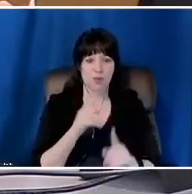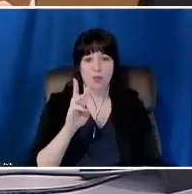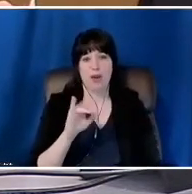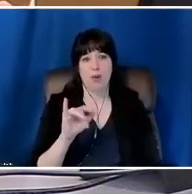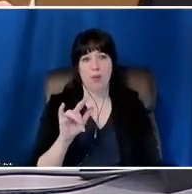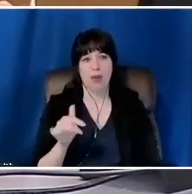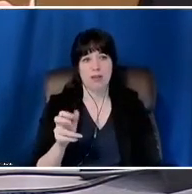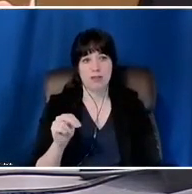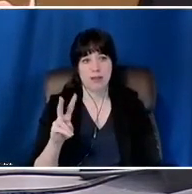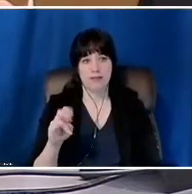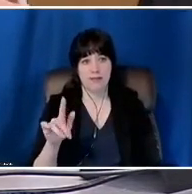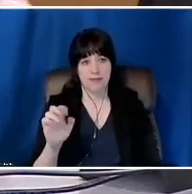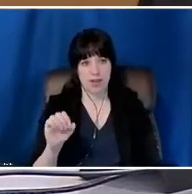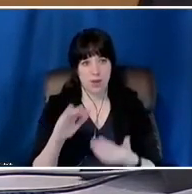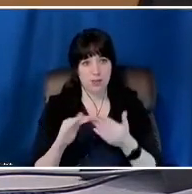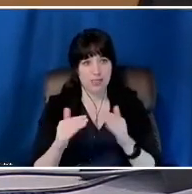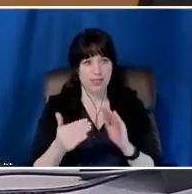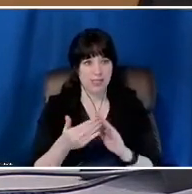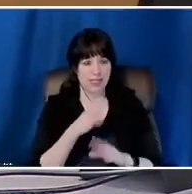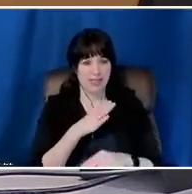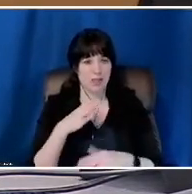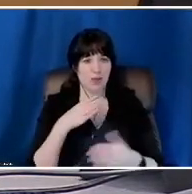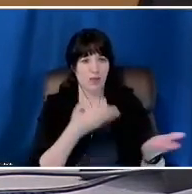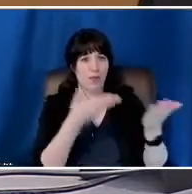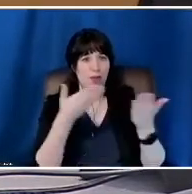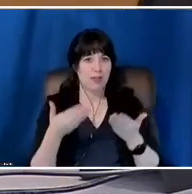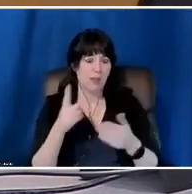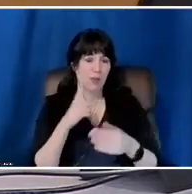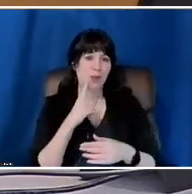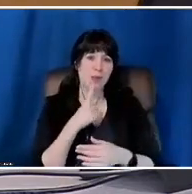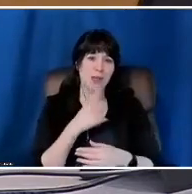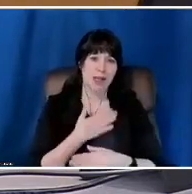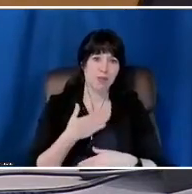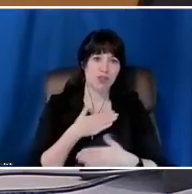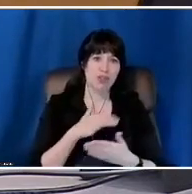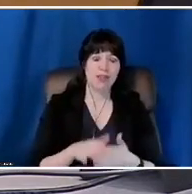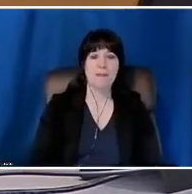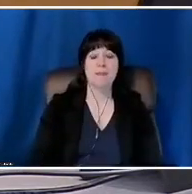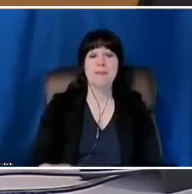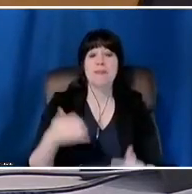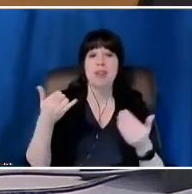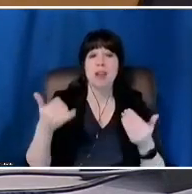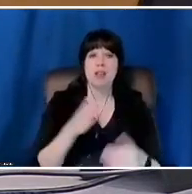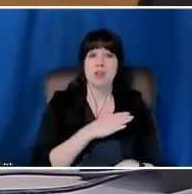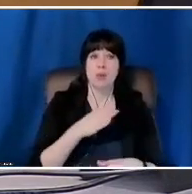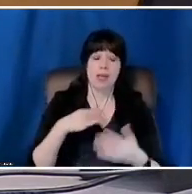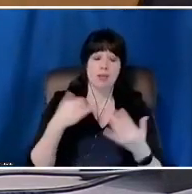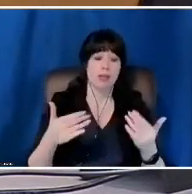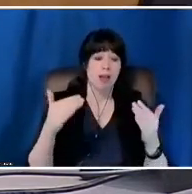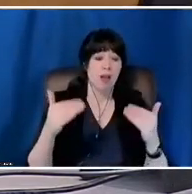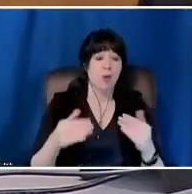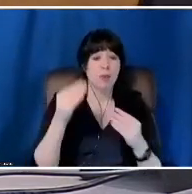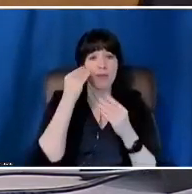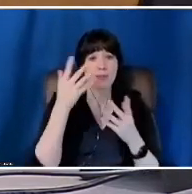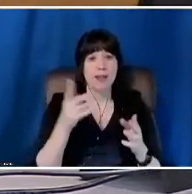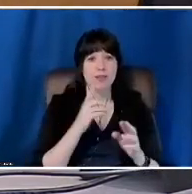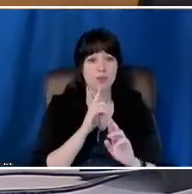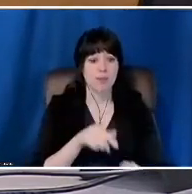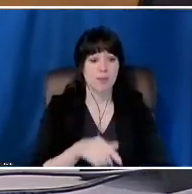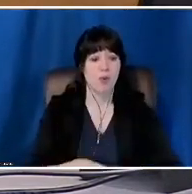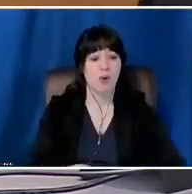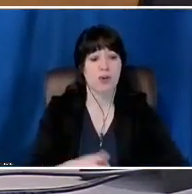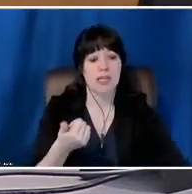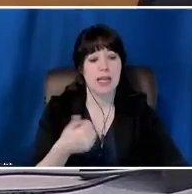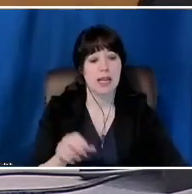bringing this forward. We really appreciate it. All right, Council, with that, we are on to information reports. Anything on